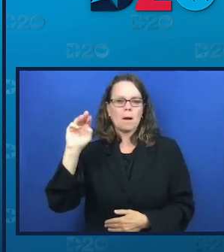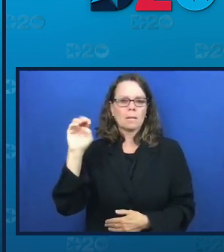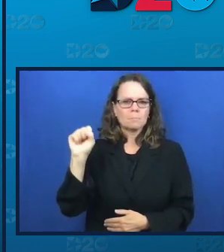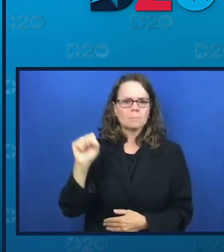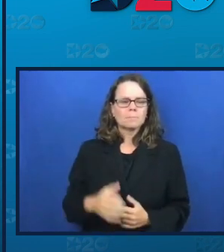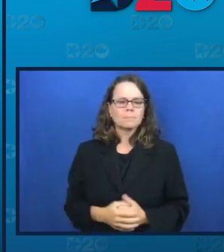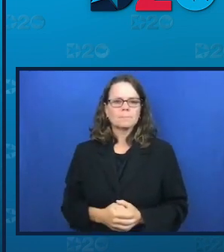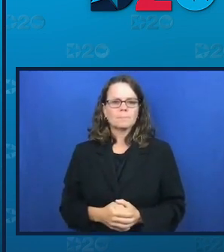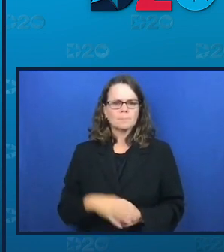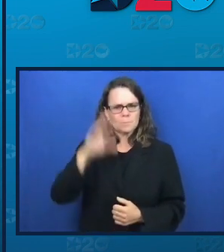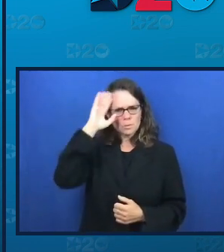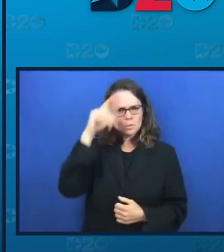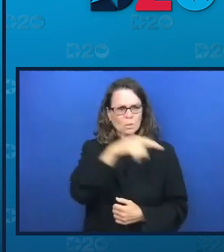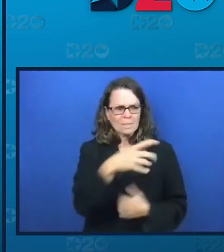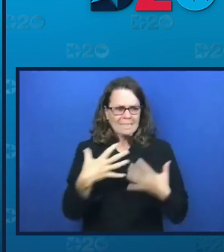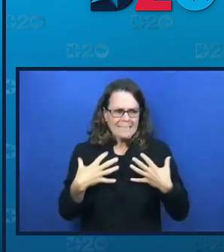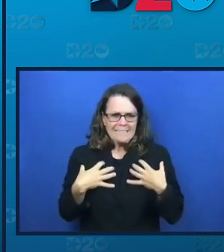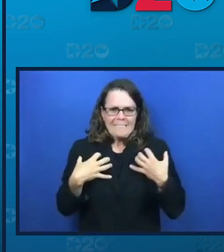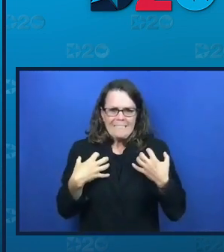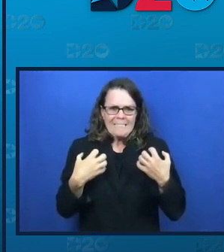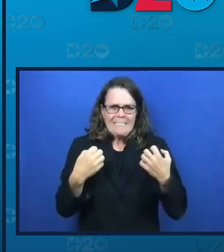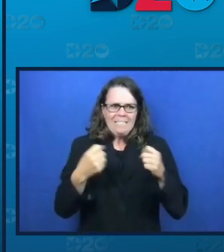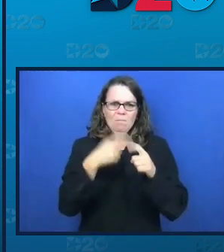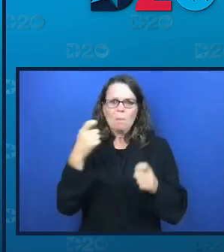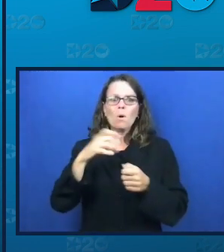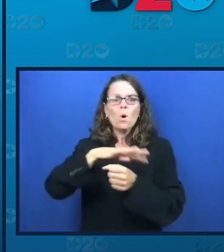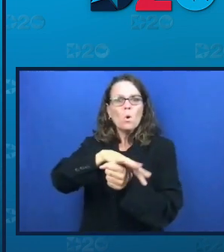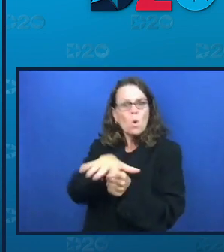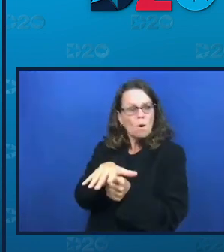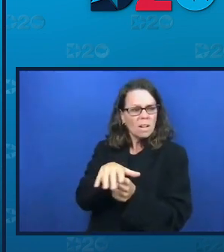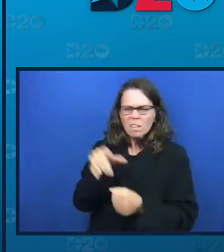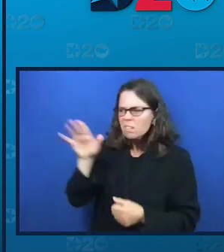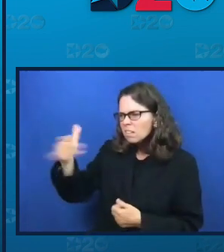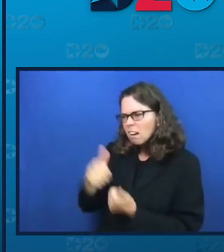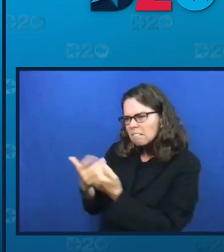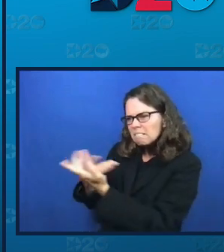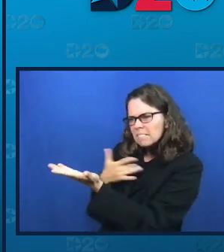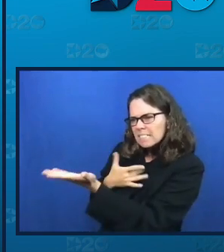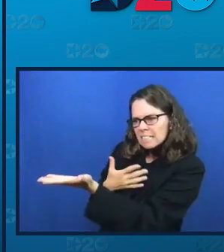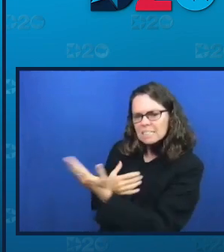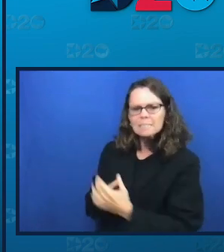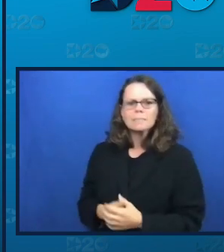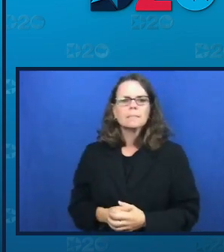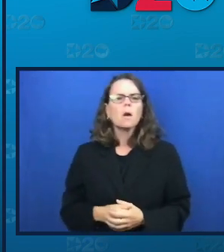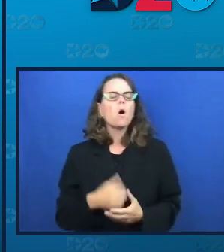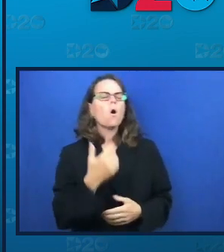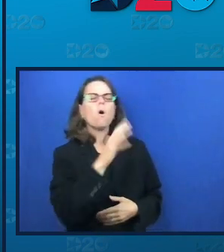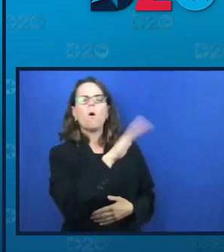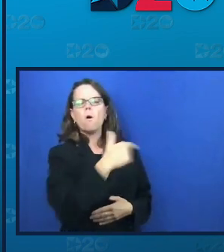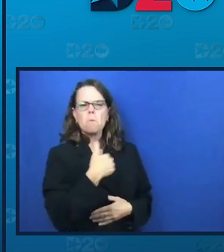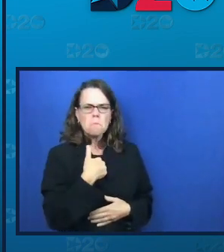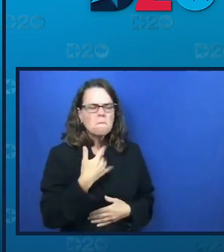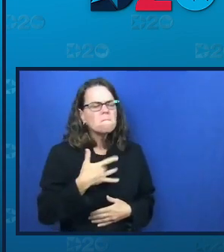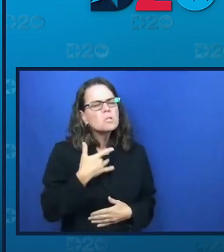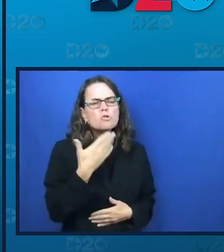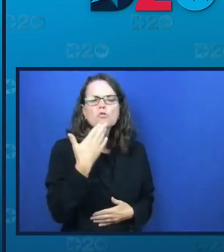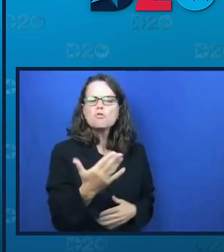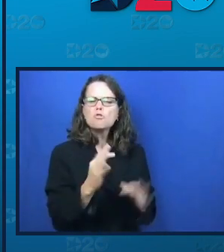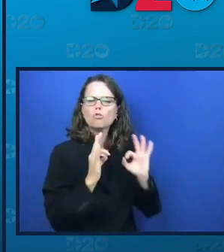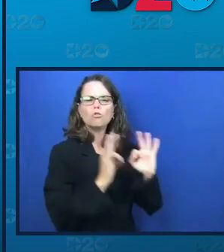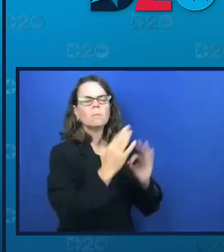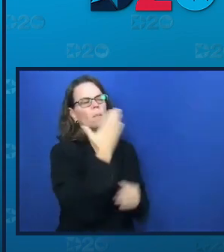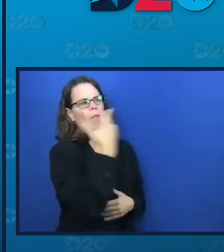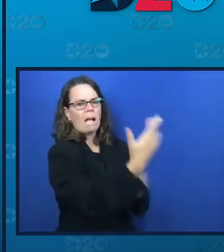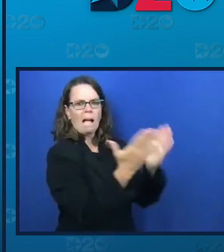Well, good evening. I feel really good. Thank you for asking. My husband, on the other hand, is still having many of the lingering side effects